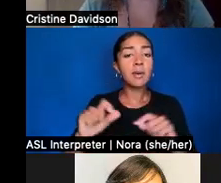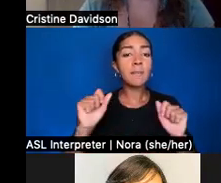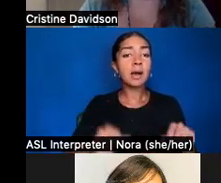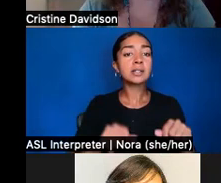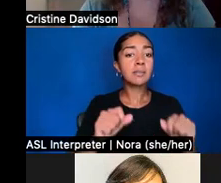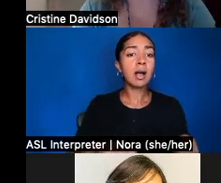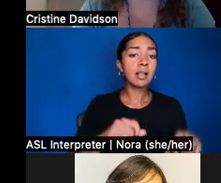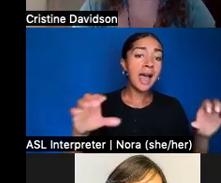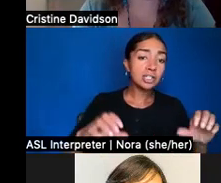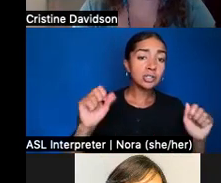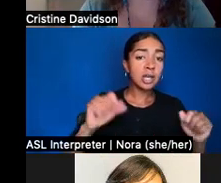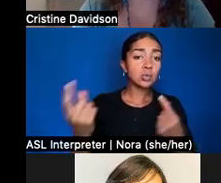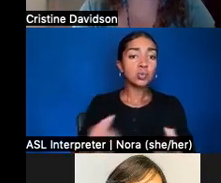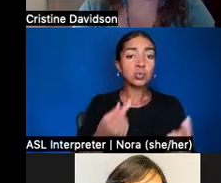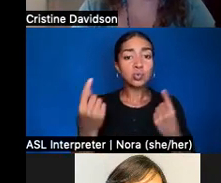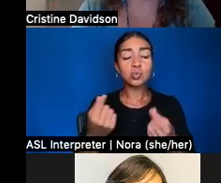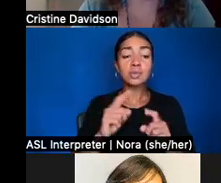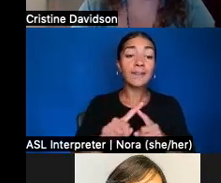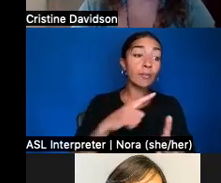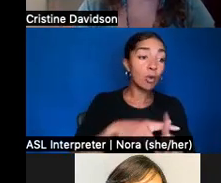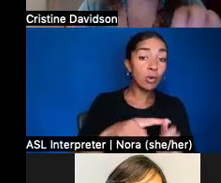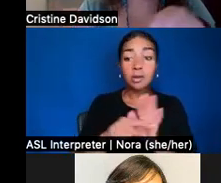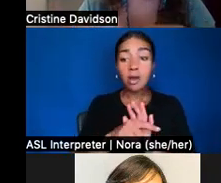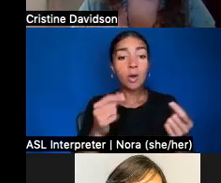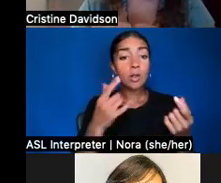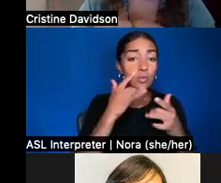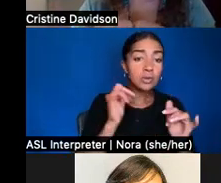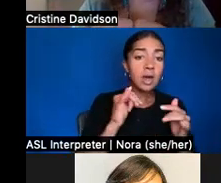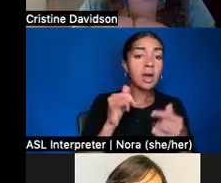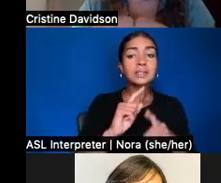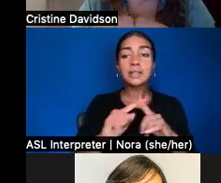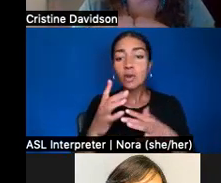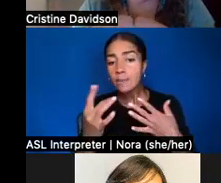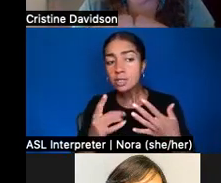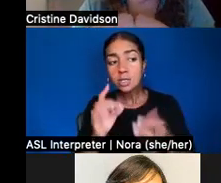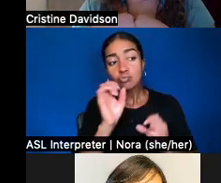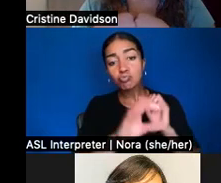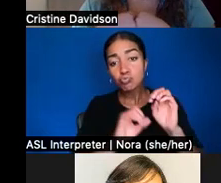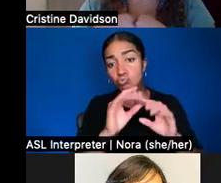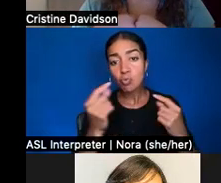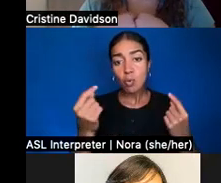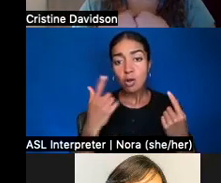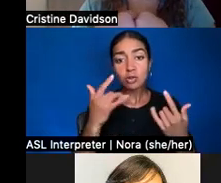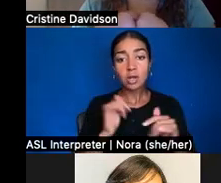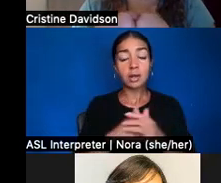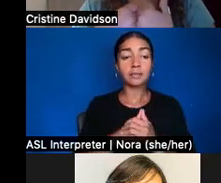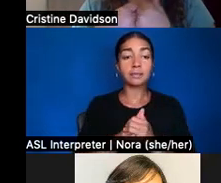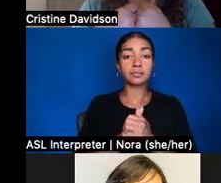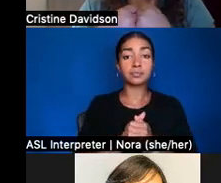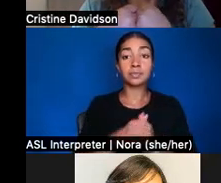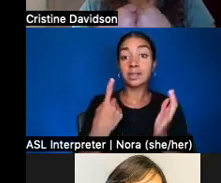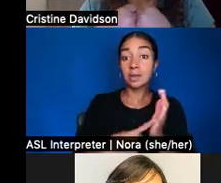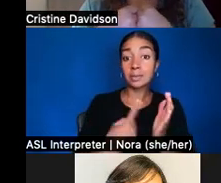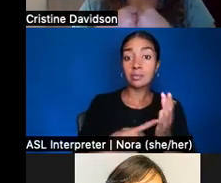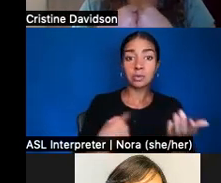just explore what some options are. Sometimes we don't know that a sexual assault is even a